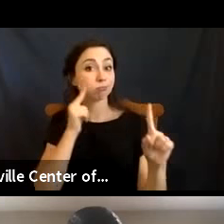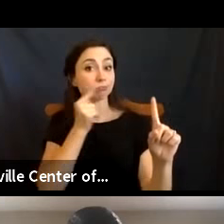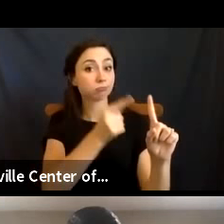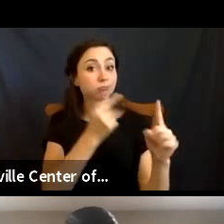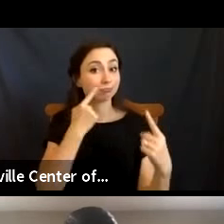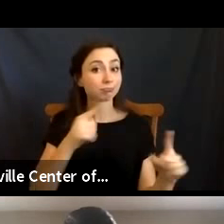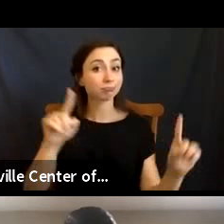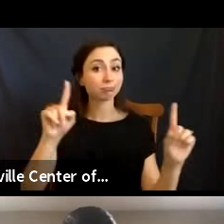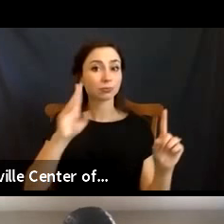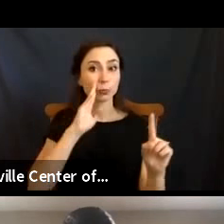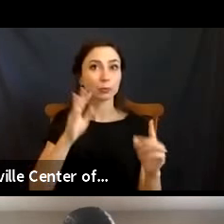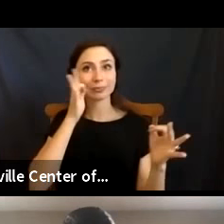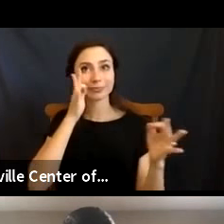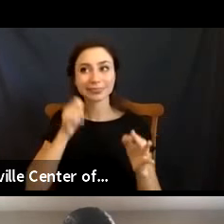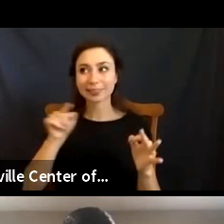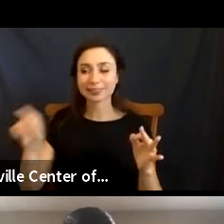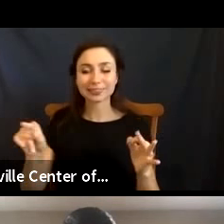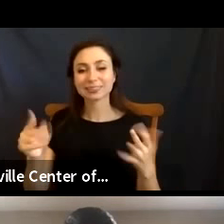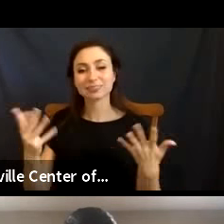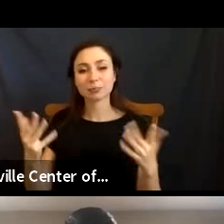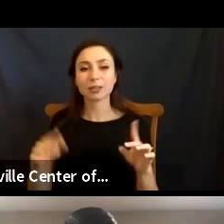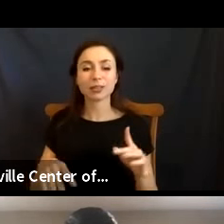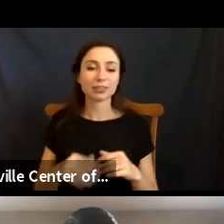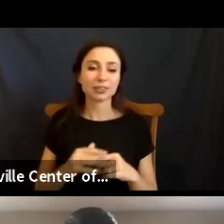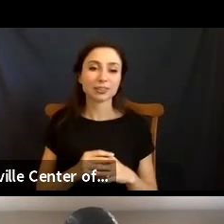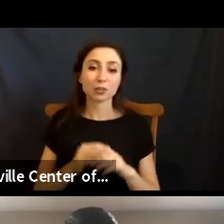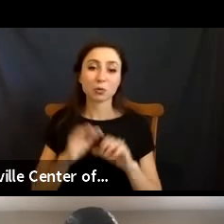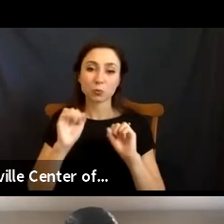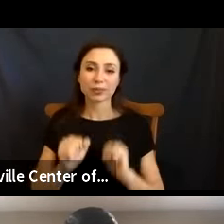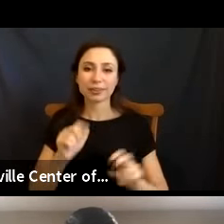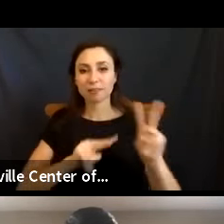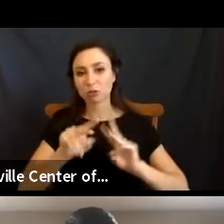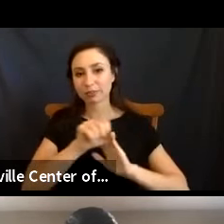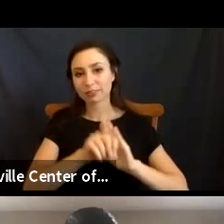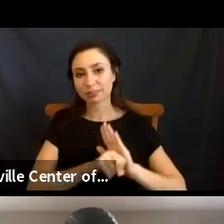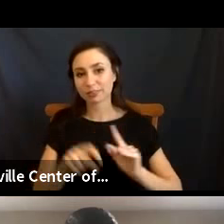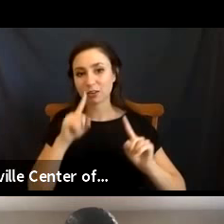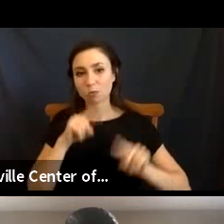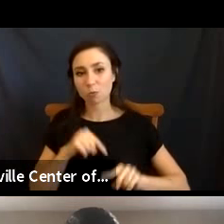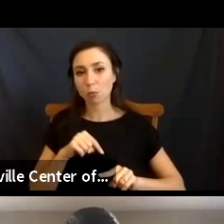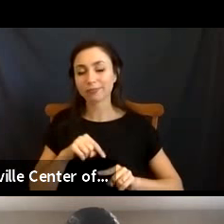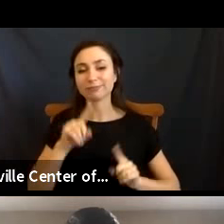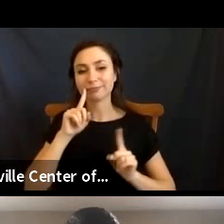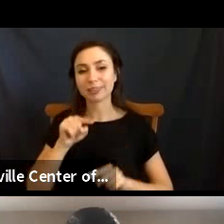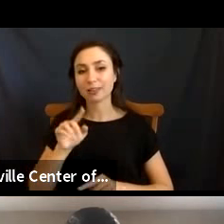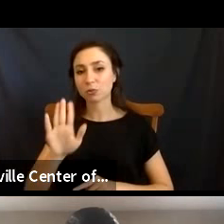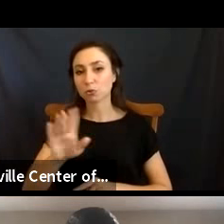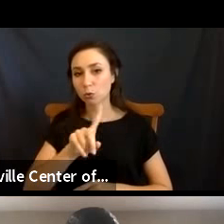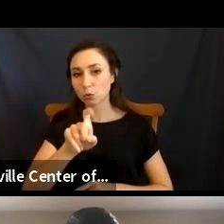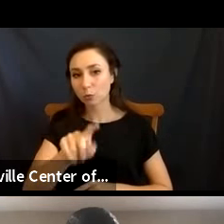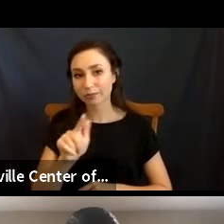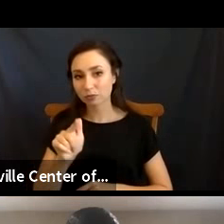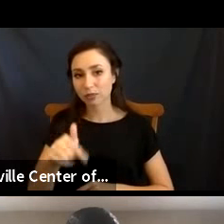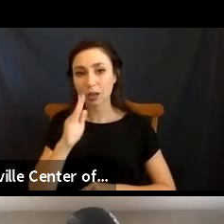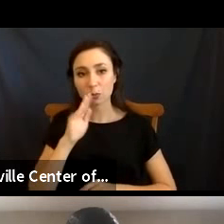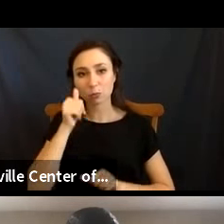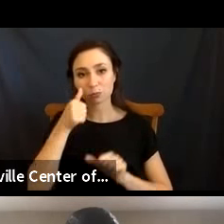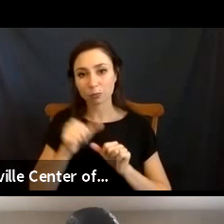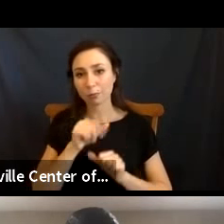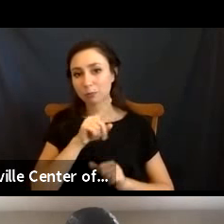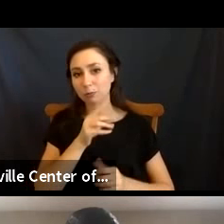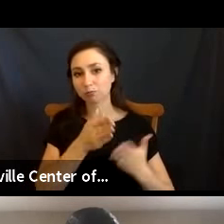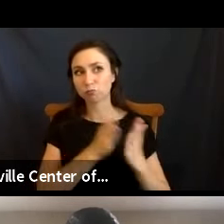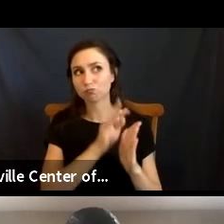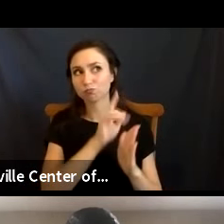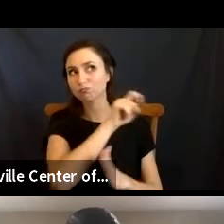tomorrow, and the metros usually are on there, so we can actually ask them that question. Charity, we'll make sure we remember to ask. Okay,